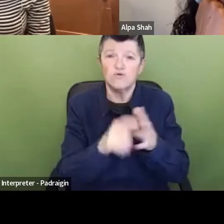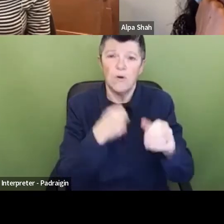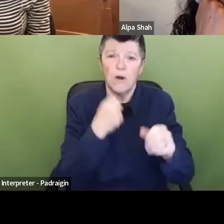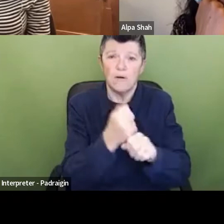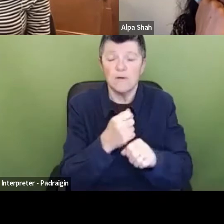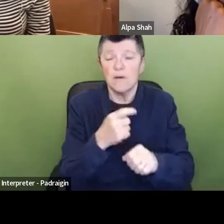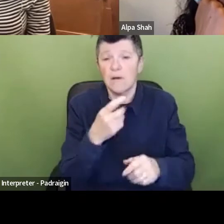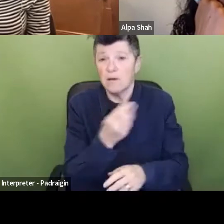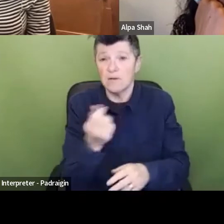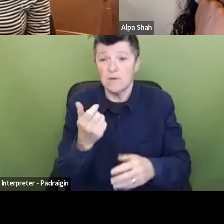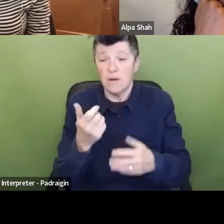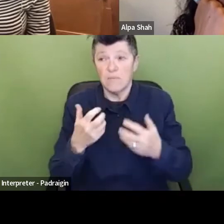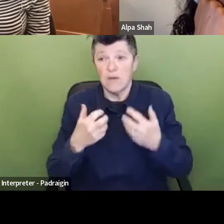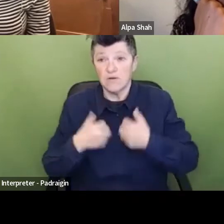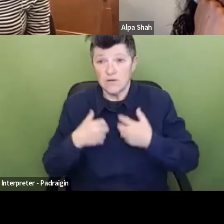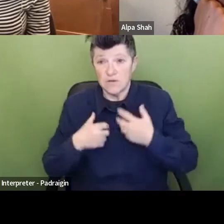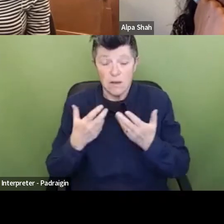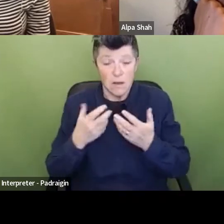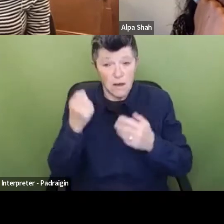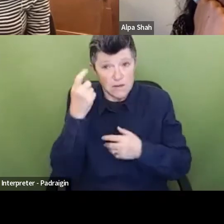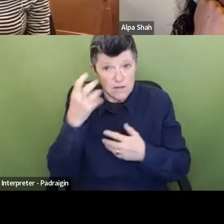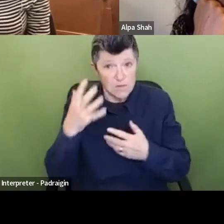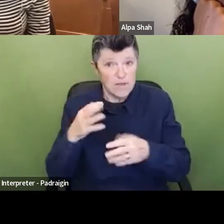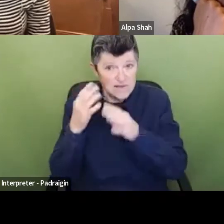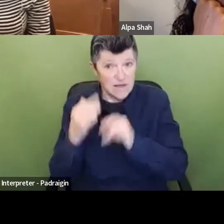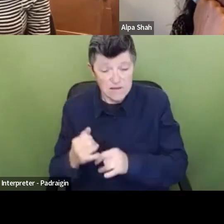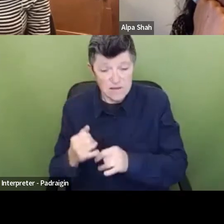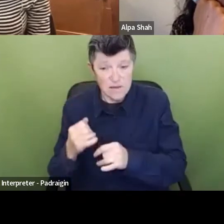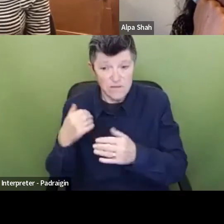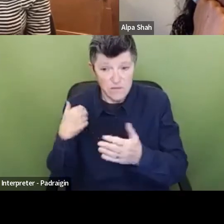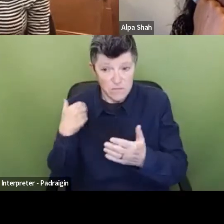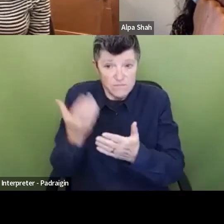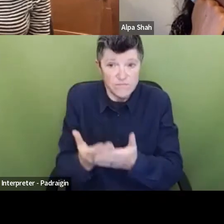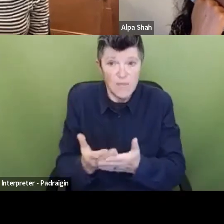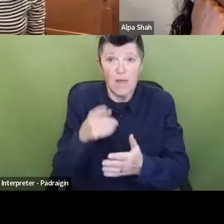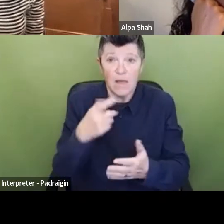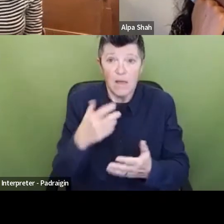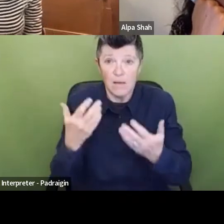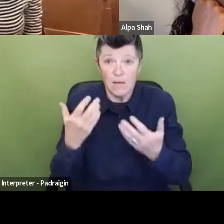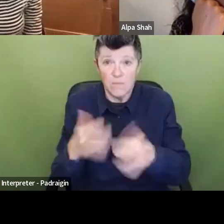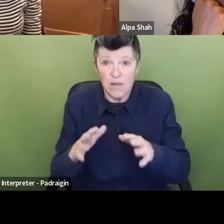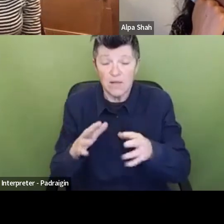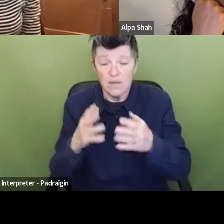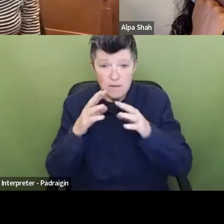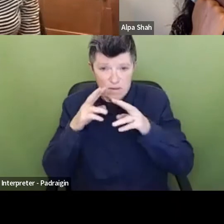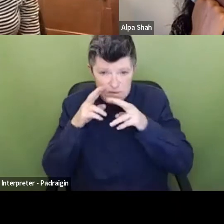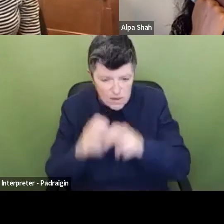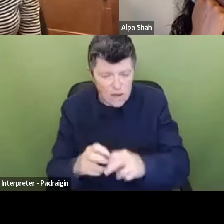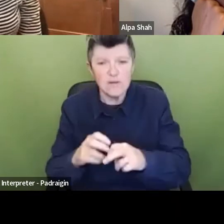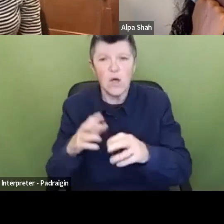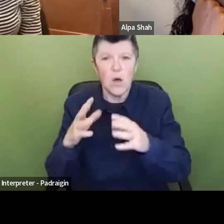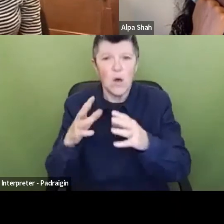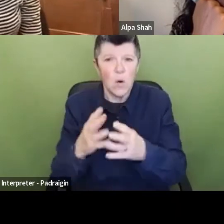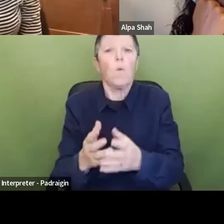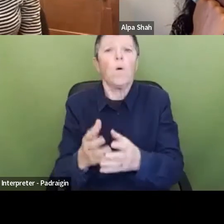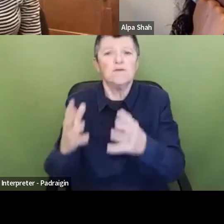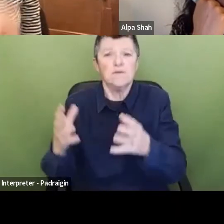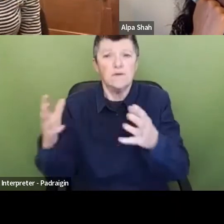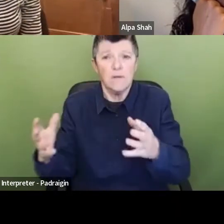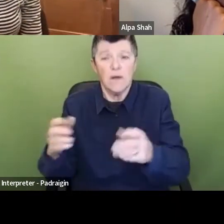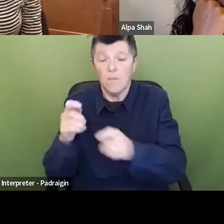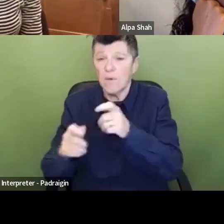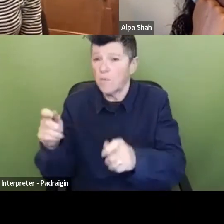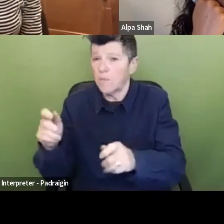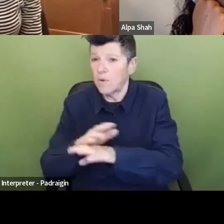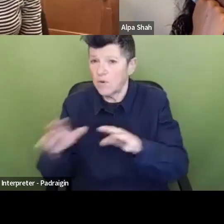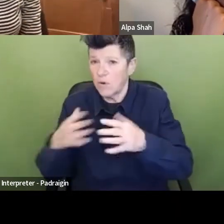years and have been put into practice and studied quantitatively and by people who are not anthropologists,